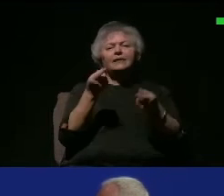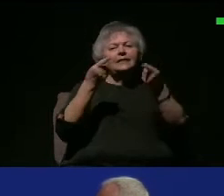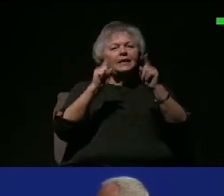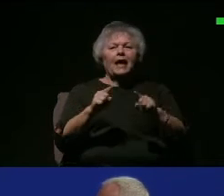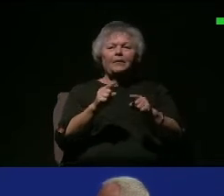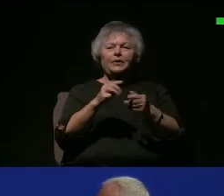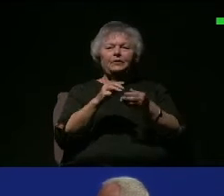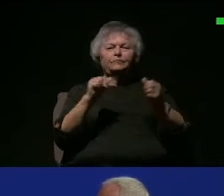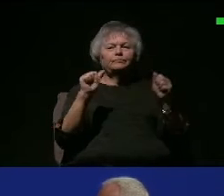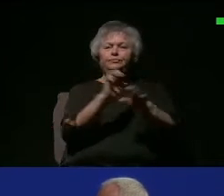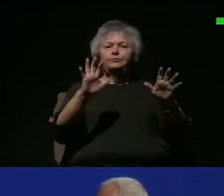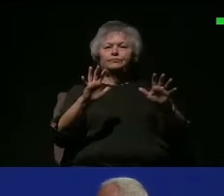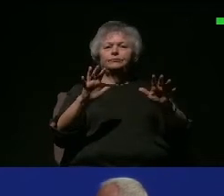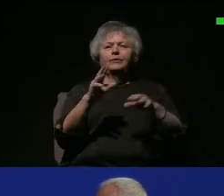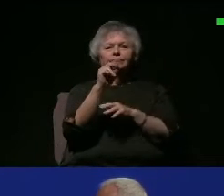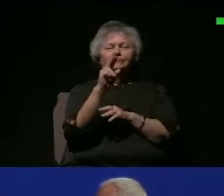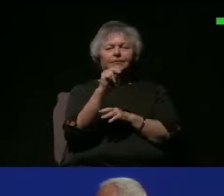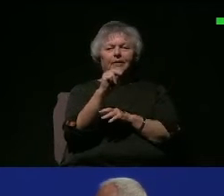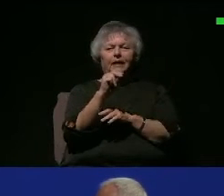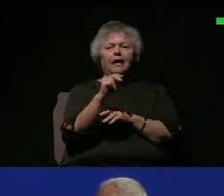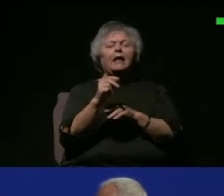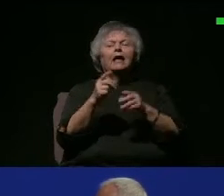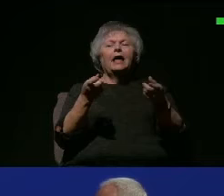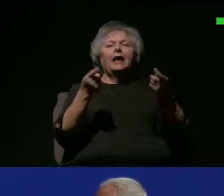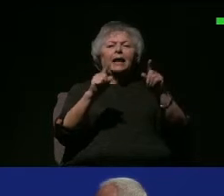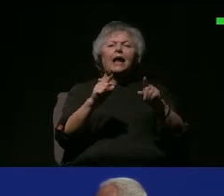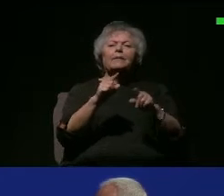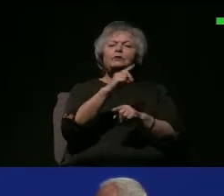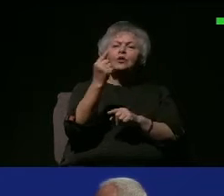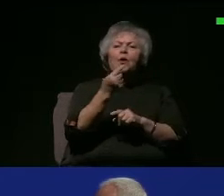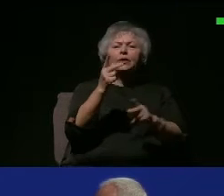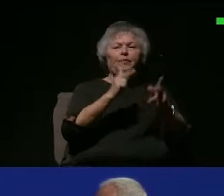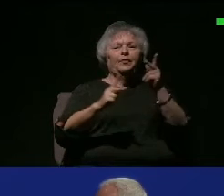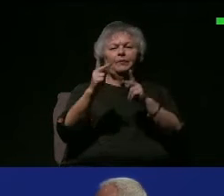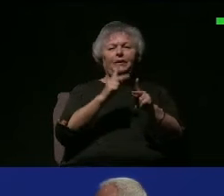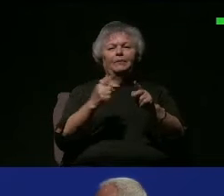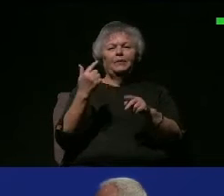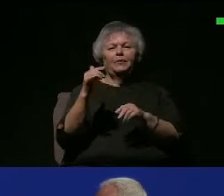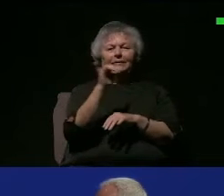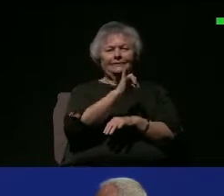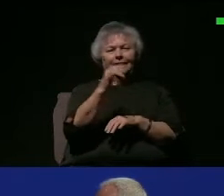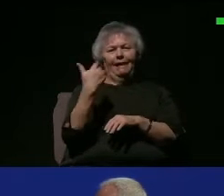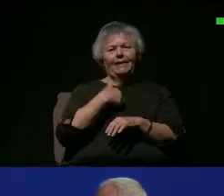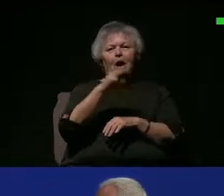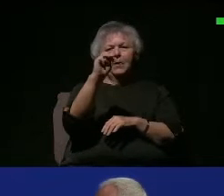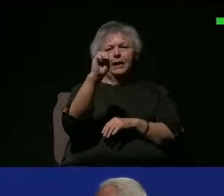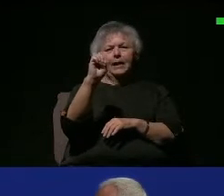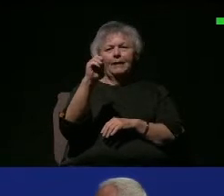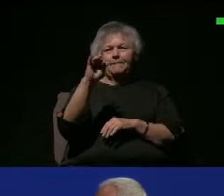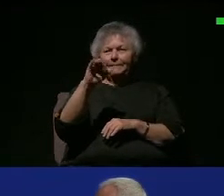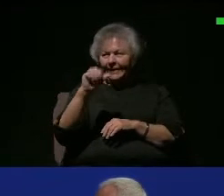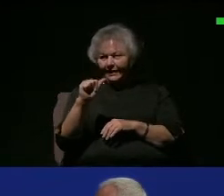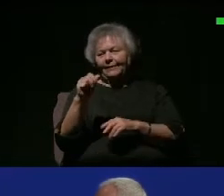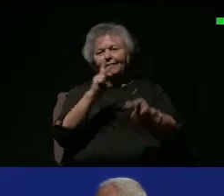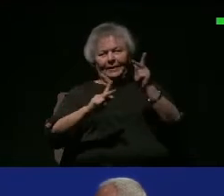people that are gifted in these areas come out and give their gifts and talents. So just God bless you. I'm just in the mood to say thank you